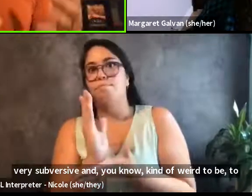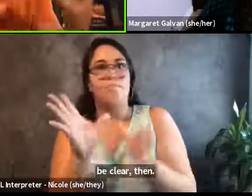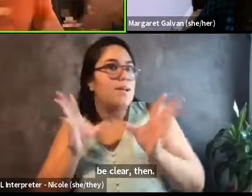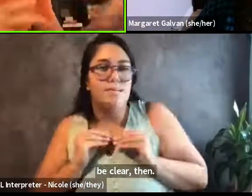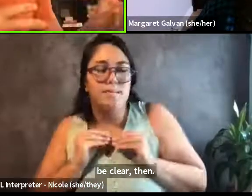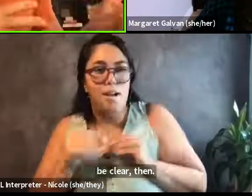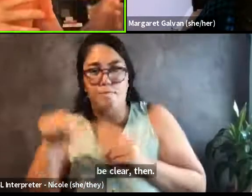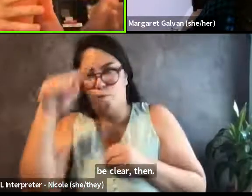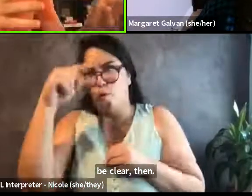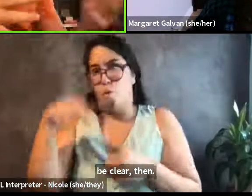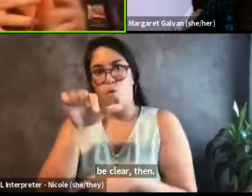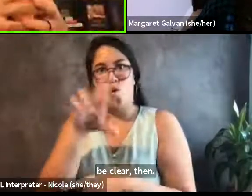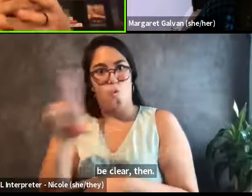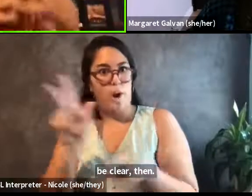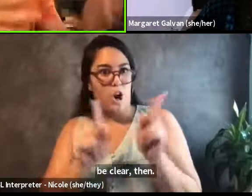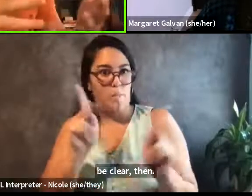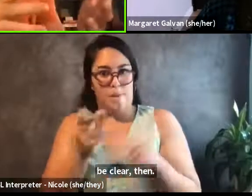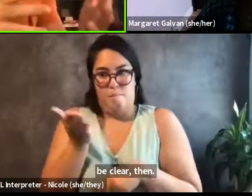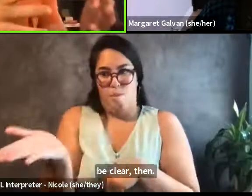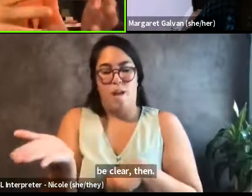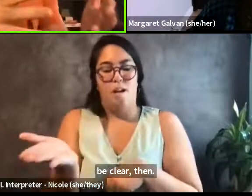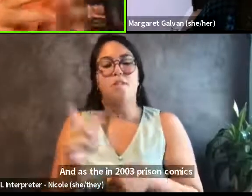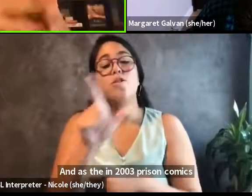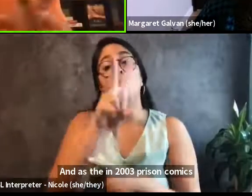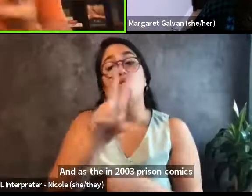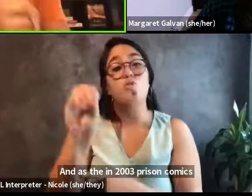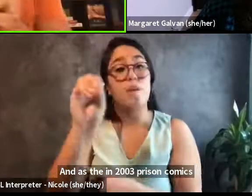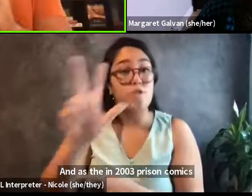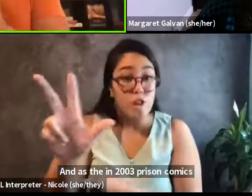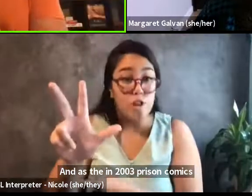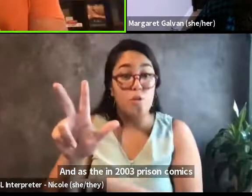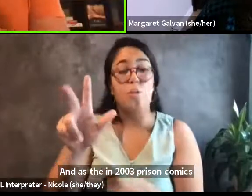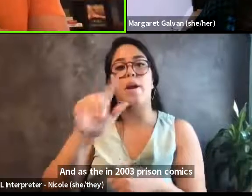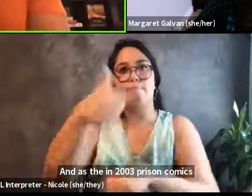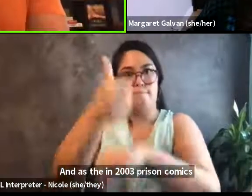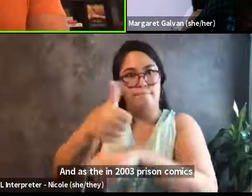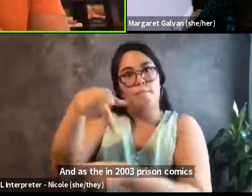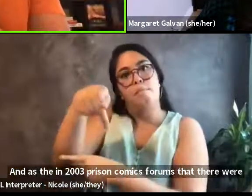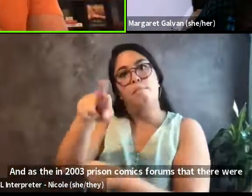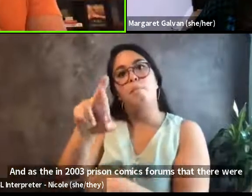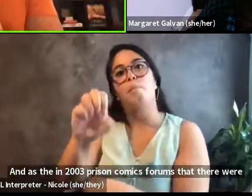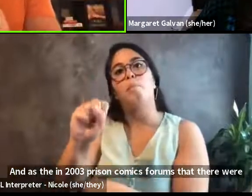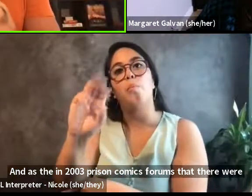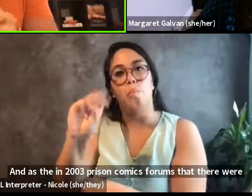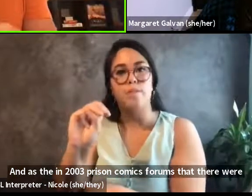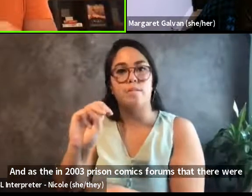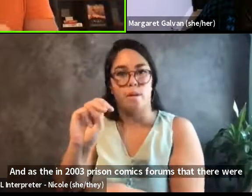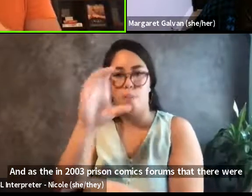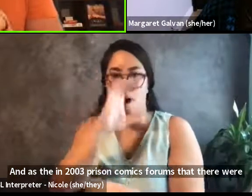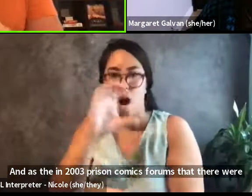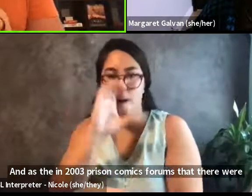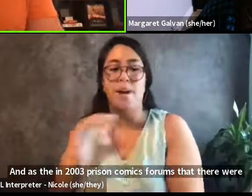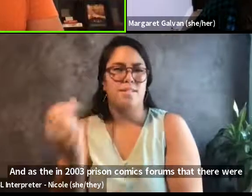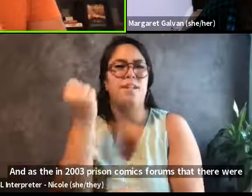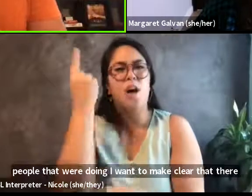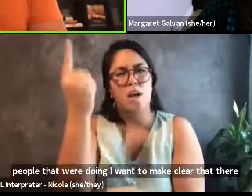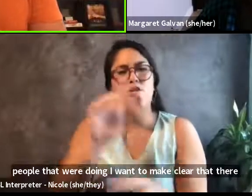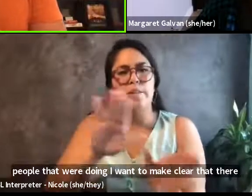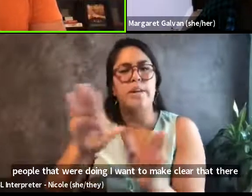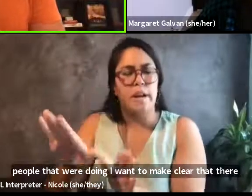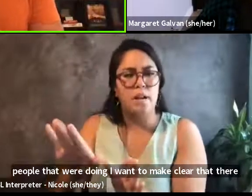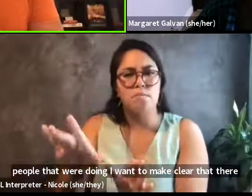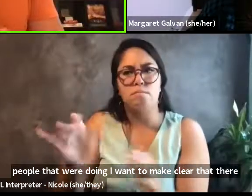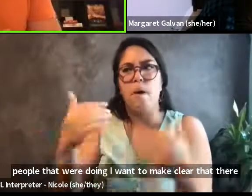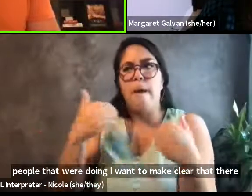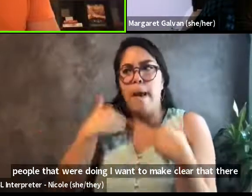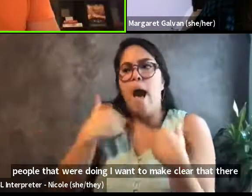the, in 2003, uh, Prism Comics formed, there were people that were doing, I want to make clear that there were people doing work, queer work in the